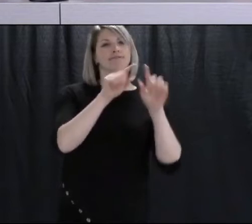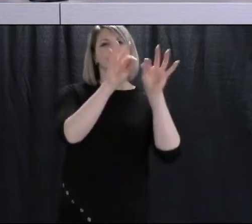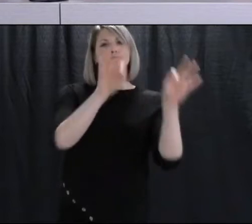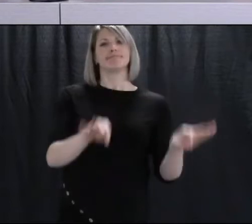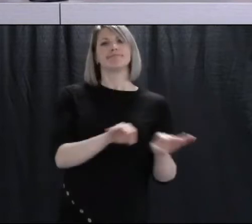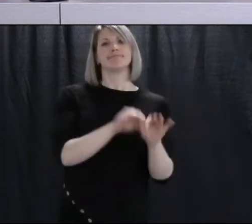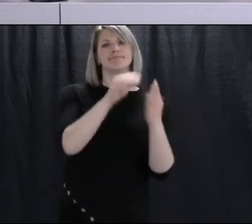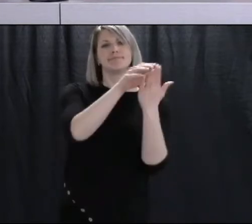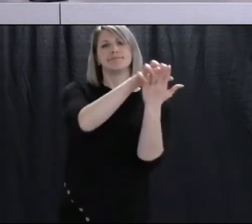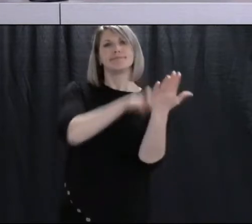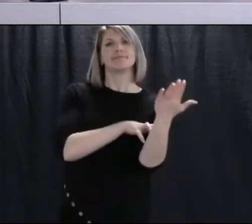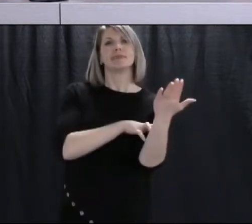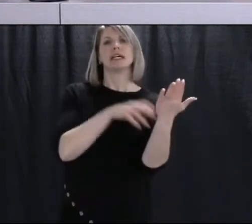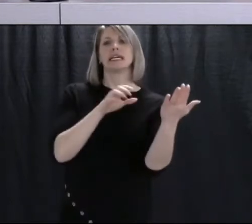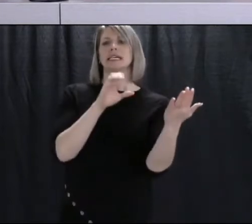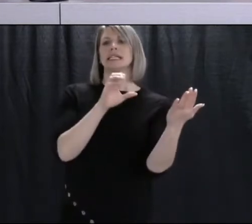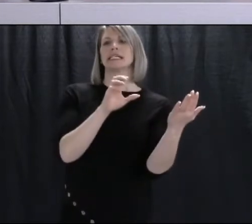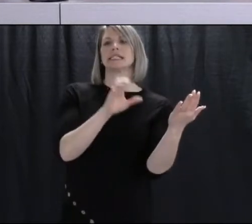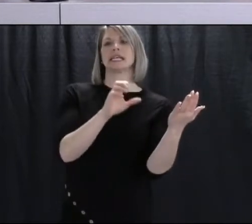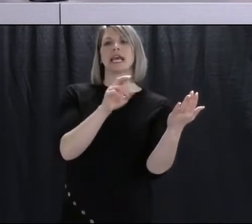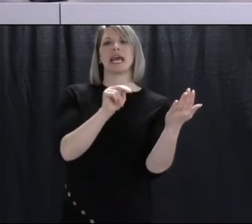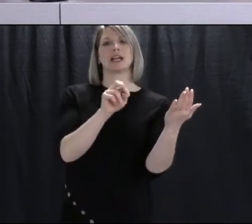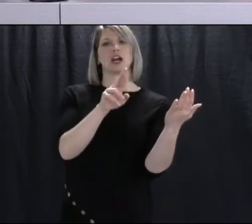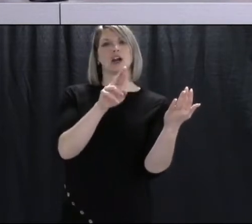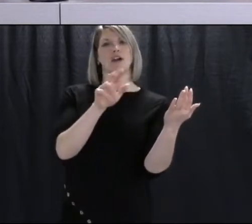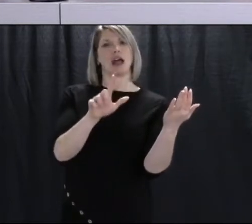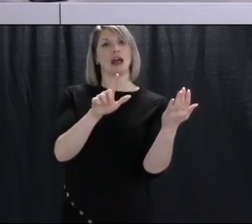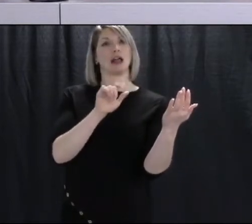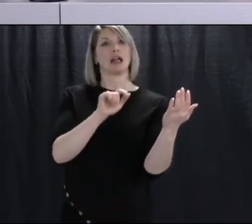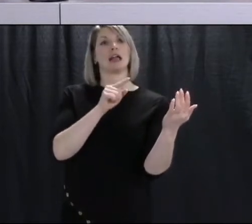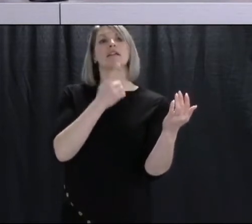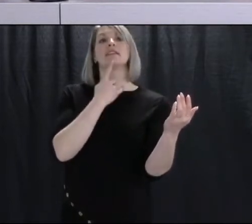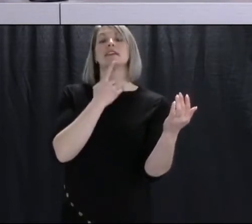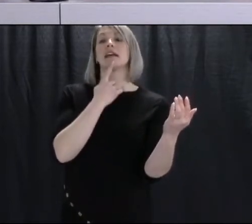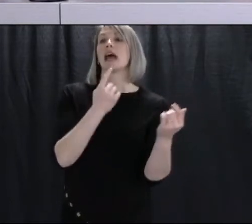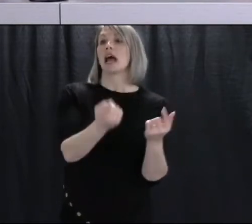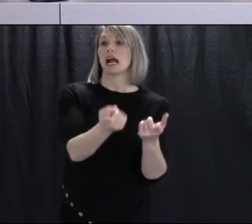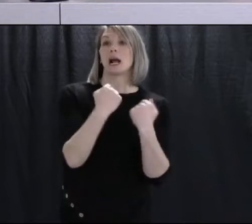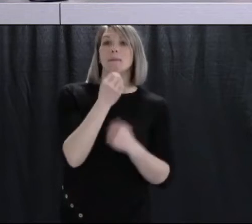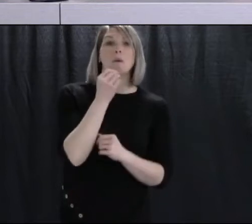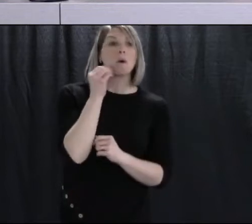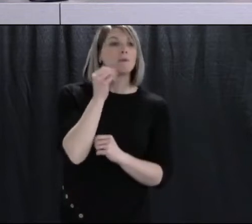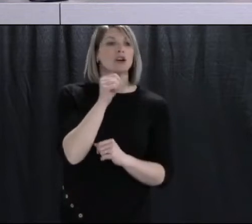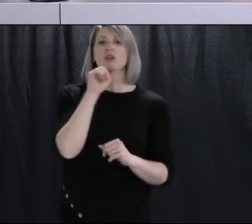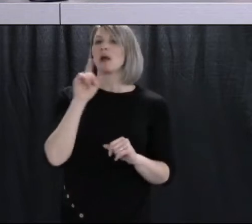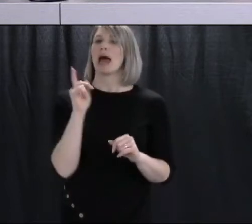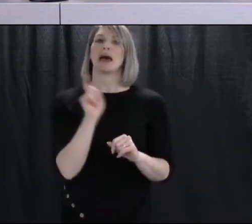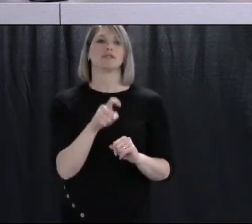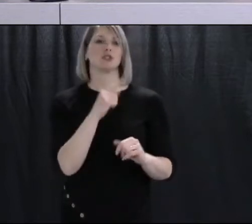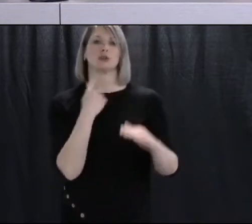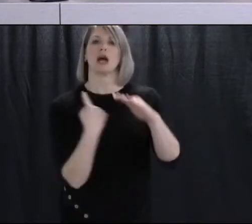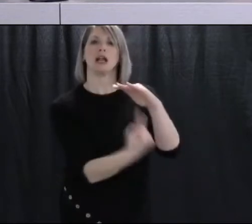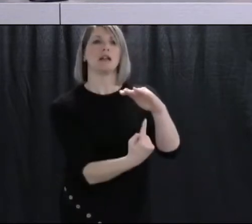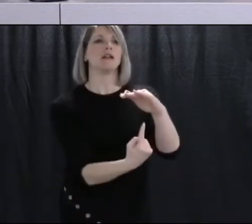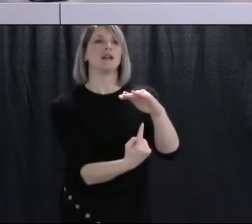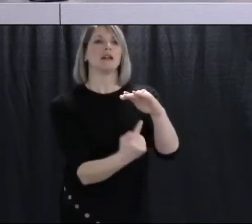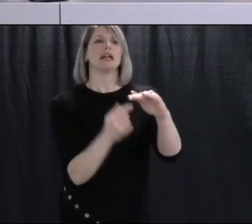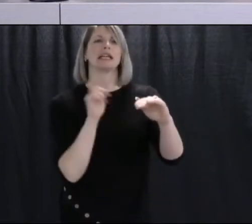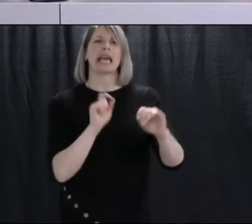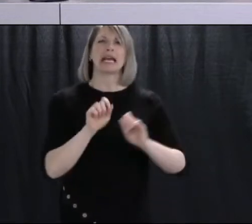company, is telling their employees when they return back to the province they don't have to self-quarantine because of exemptions put in place. Can you clarify